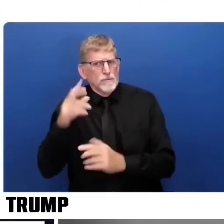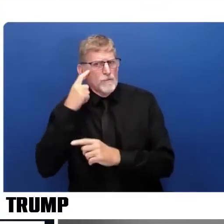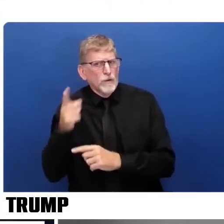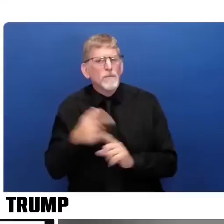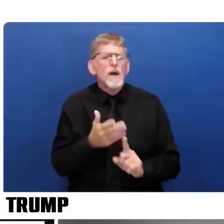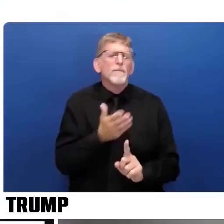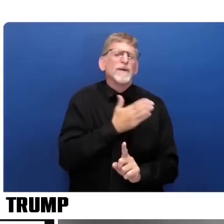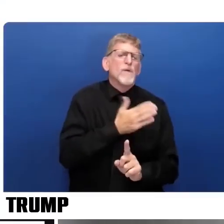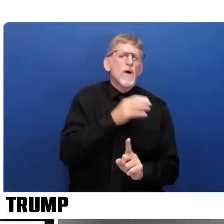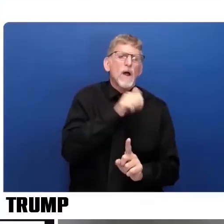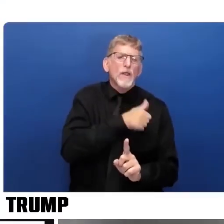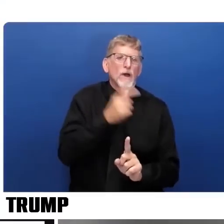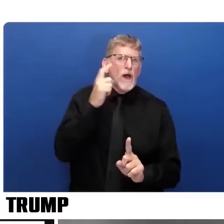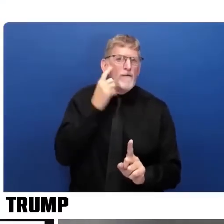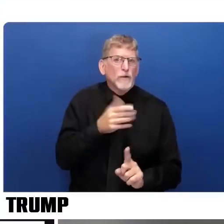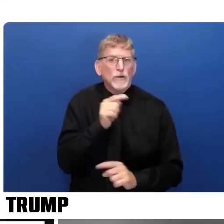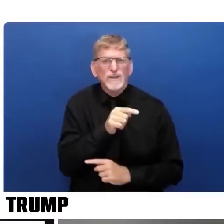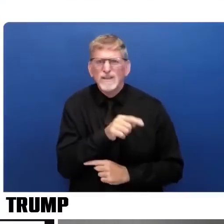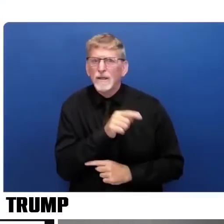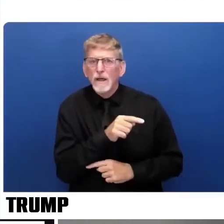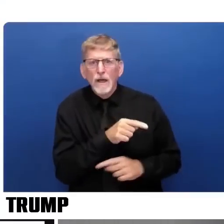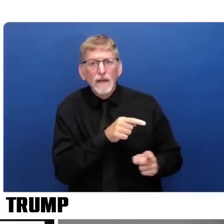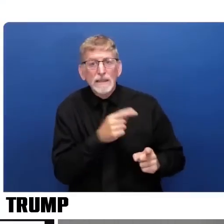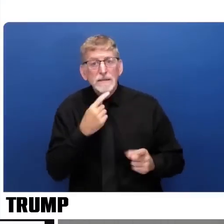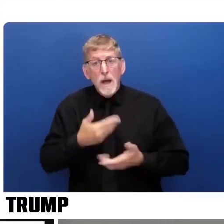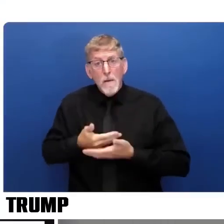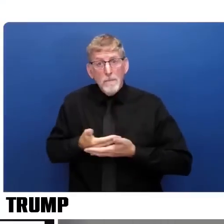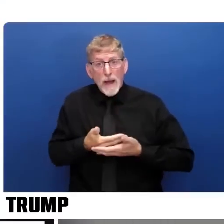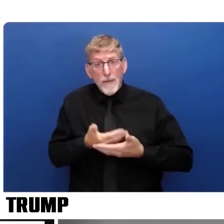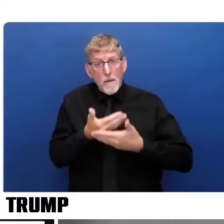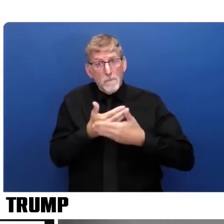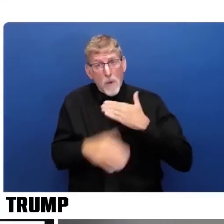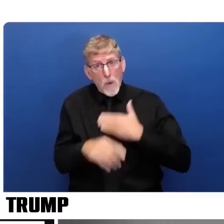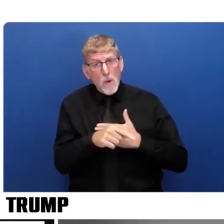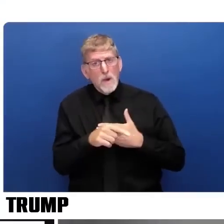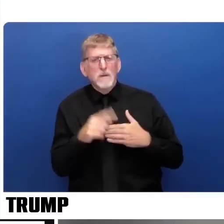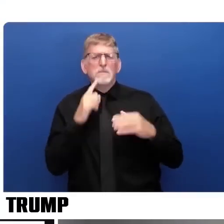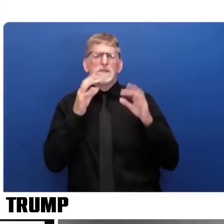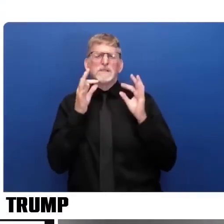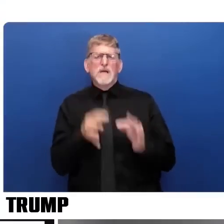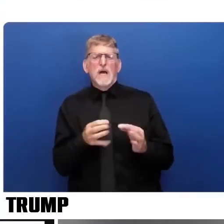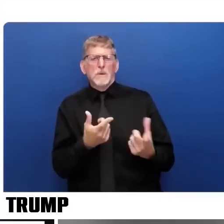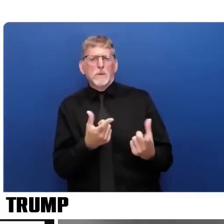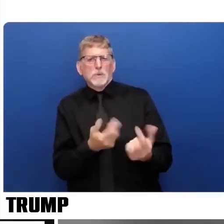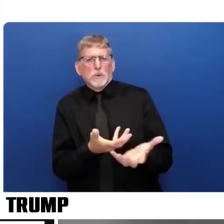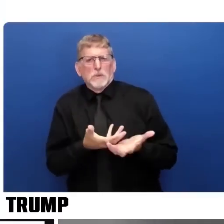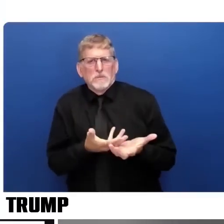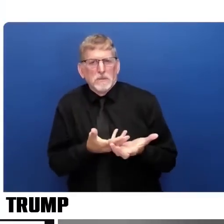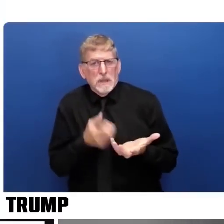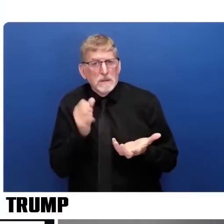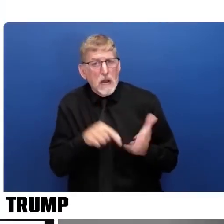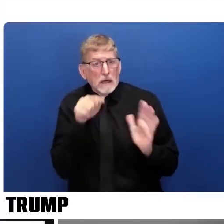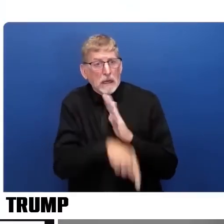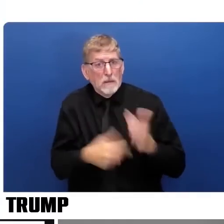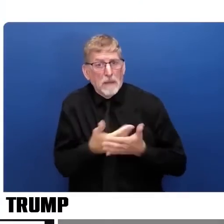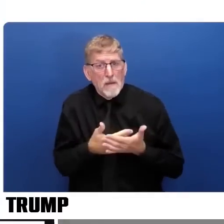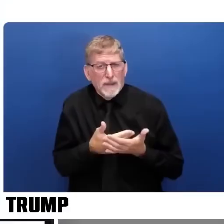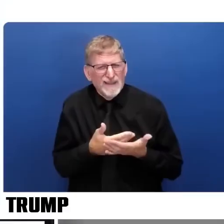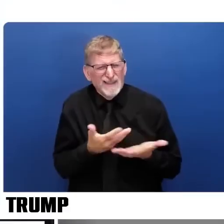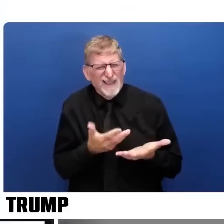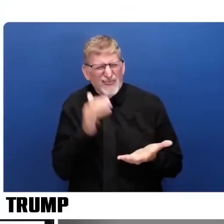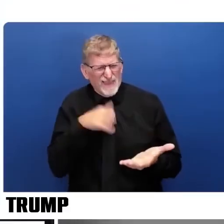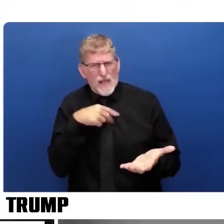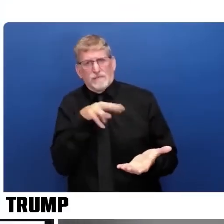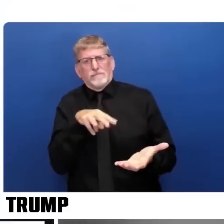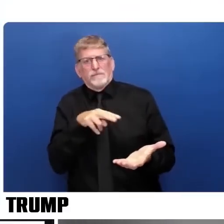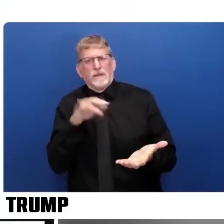he said the baby will be born and we will decide what to do with the baby. In other words, we'll execute the baby. And that's why I did that, because